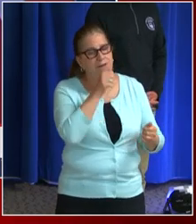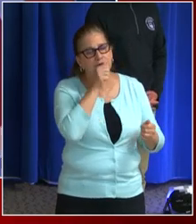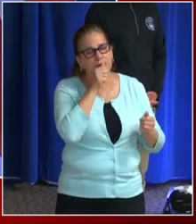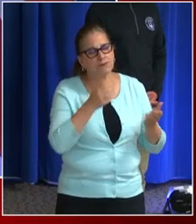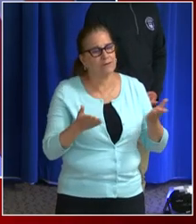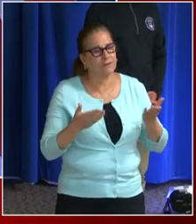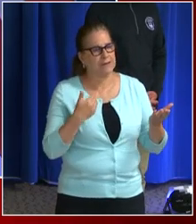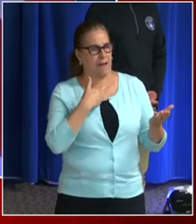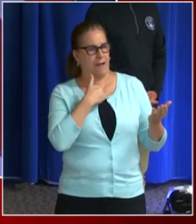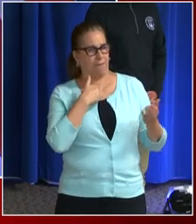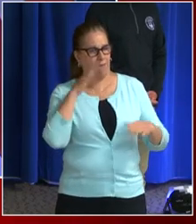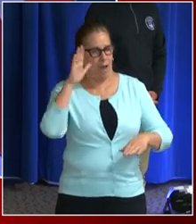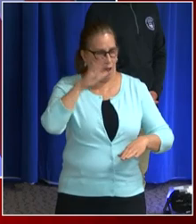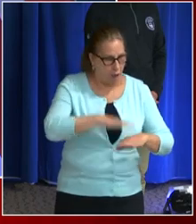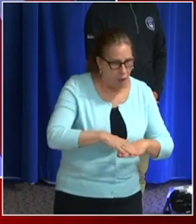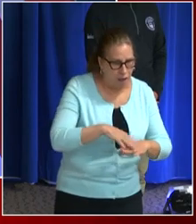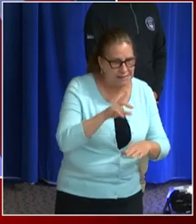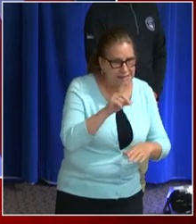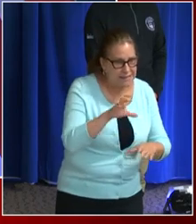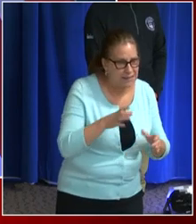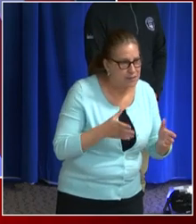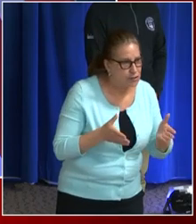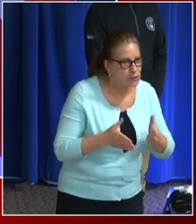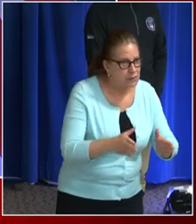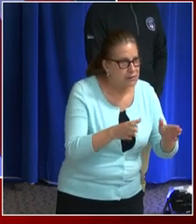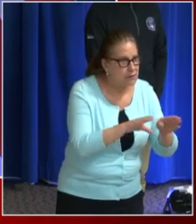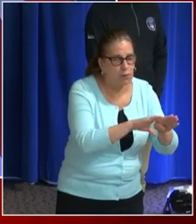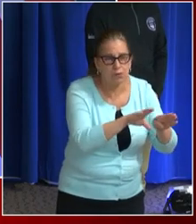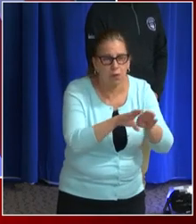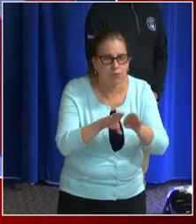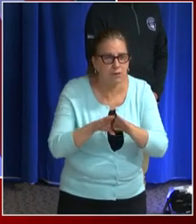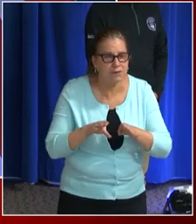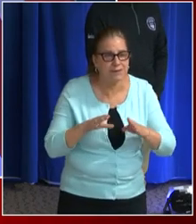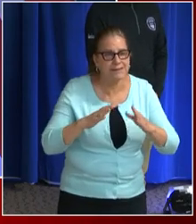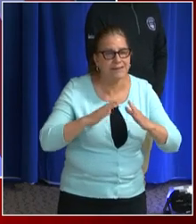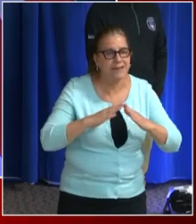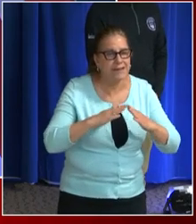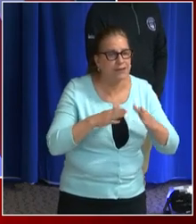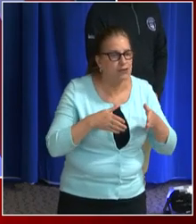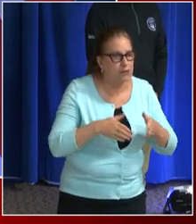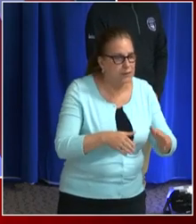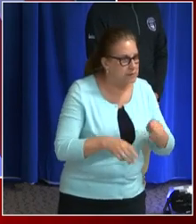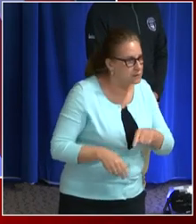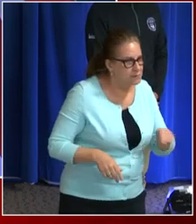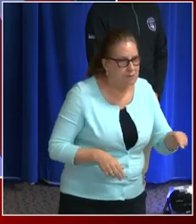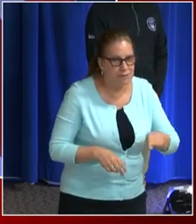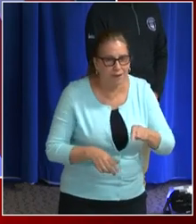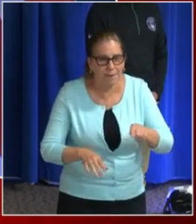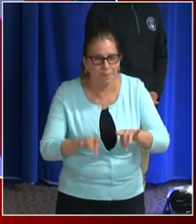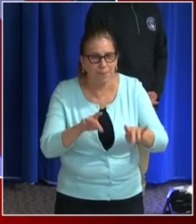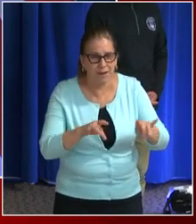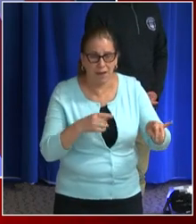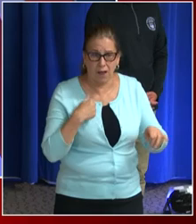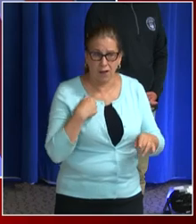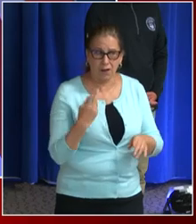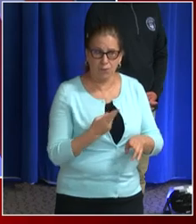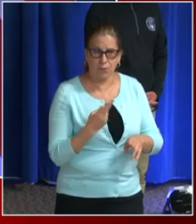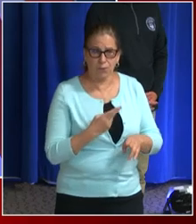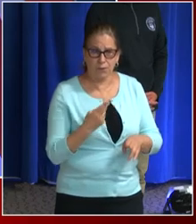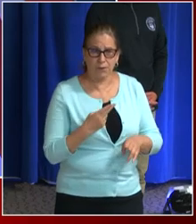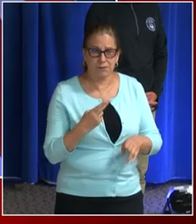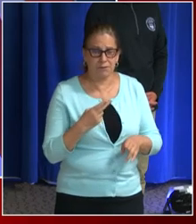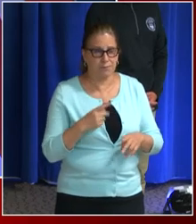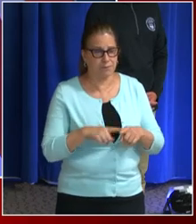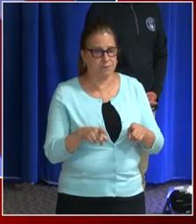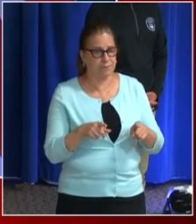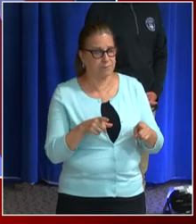close, and maybe the mayor wants to respond to it, to close city streets that we would normally otherwise use, except for this police action